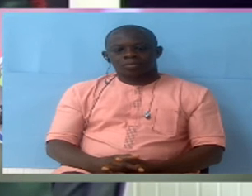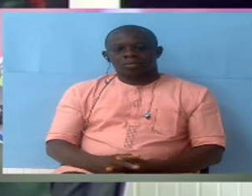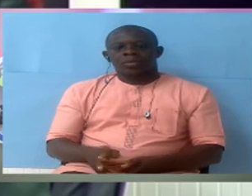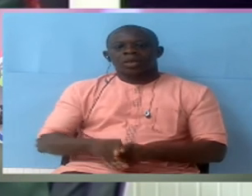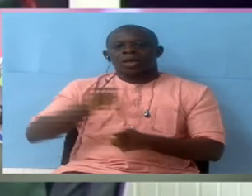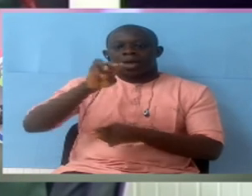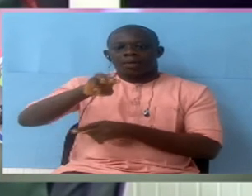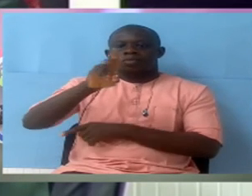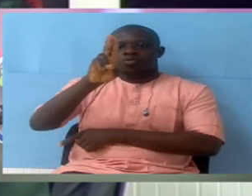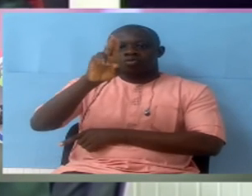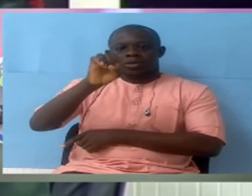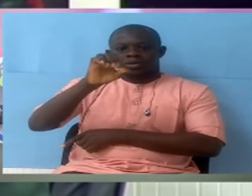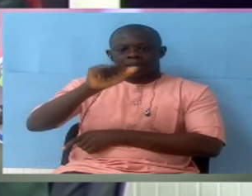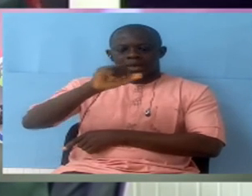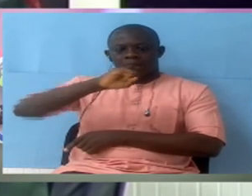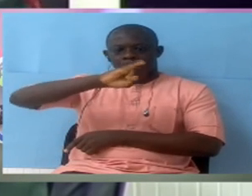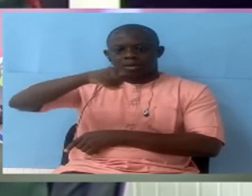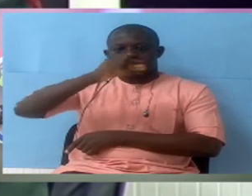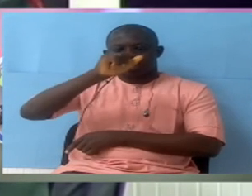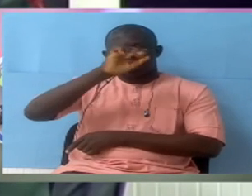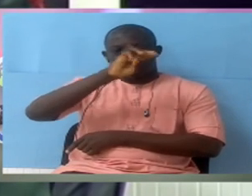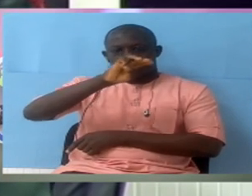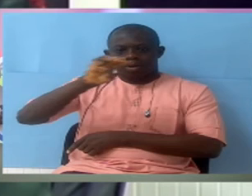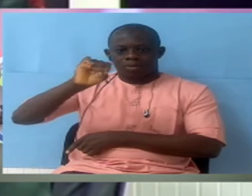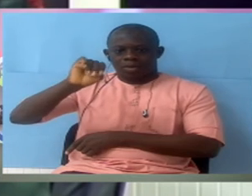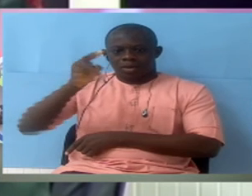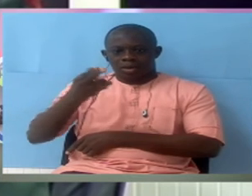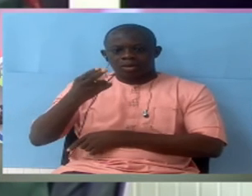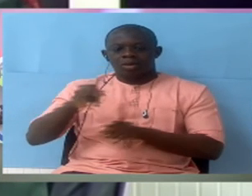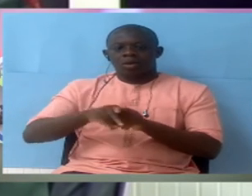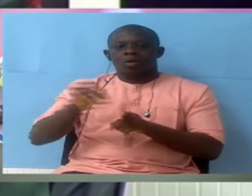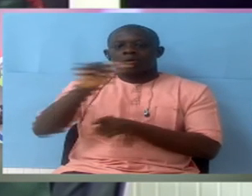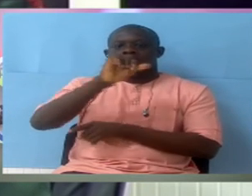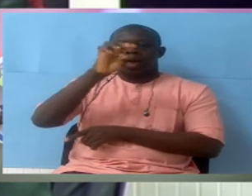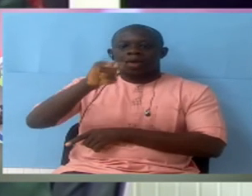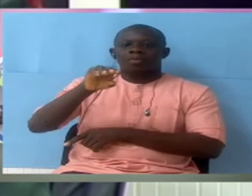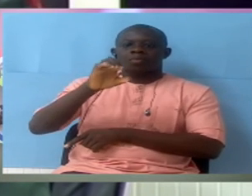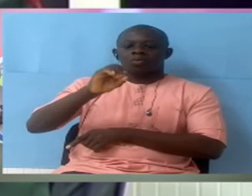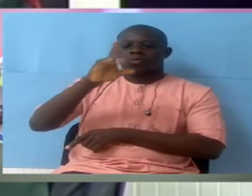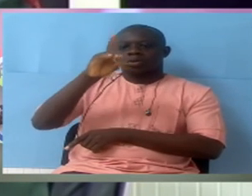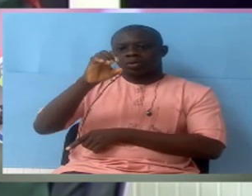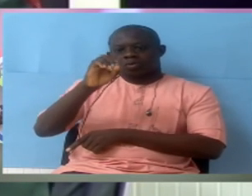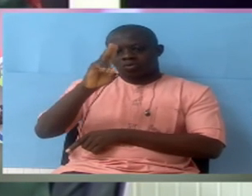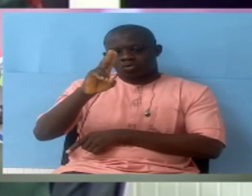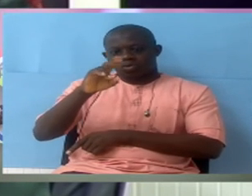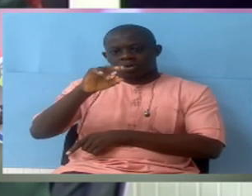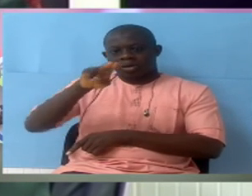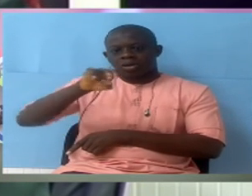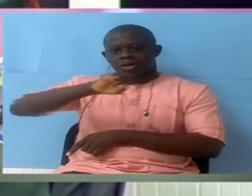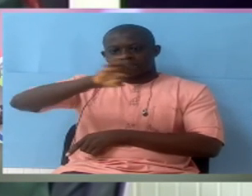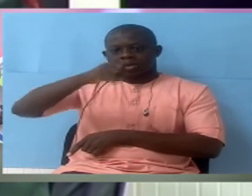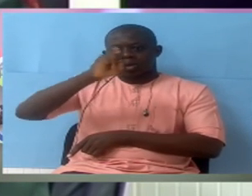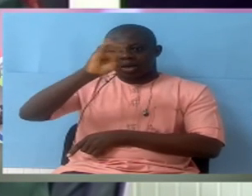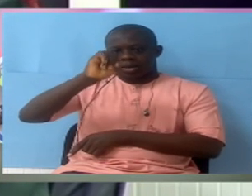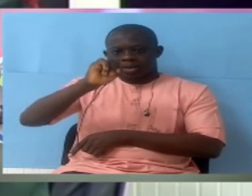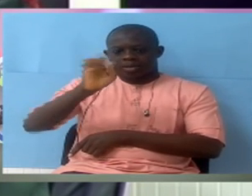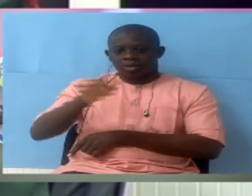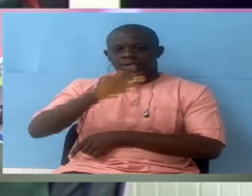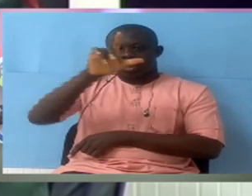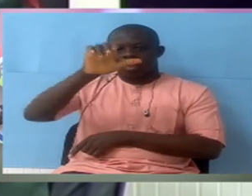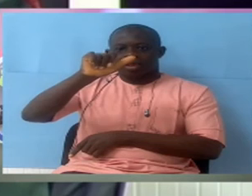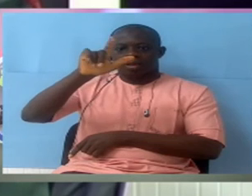Moussa Diamé. Moussa Diamé. Serigne Modou Ndiaye. Serigne Modou Ndiaye. Lalo Jaité. Lalo